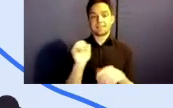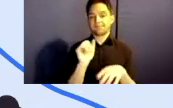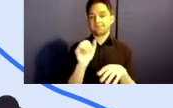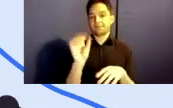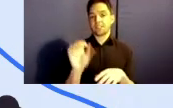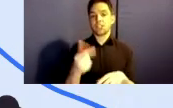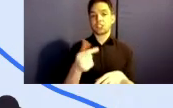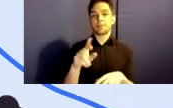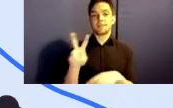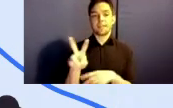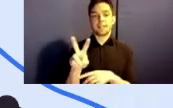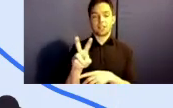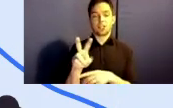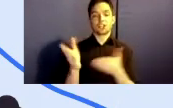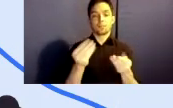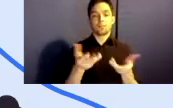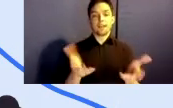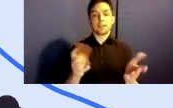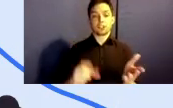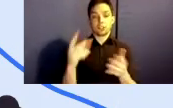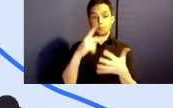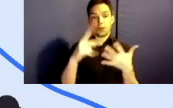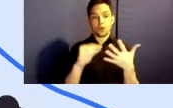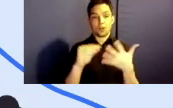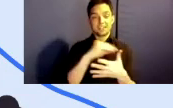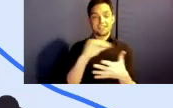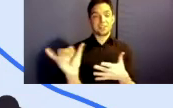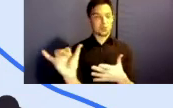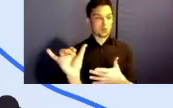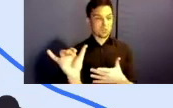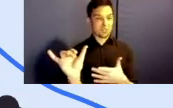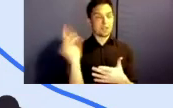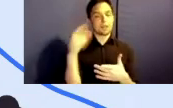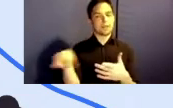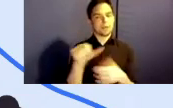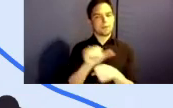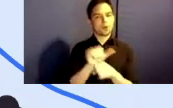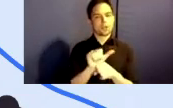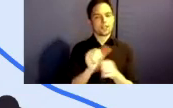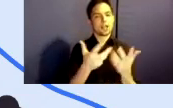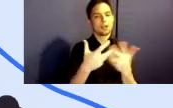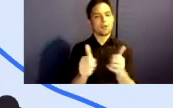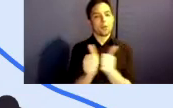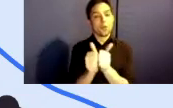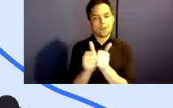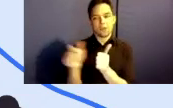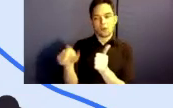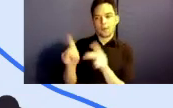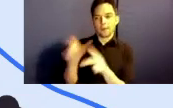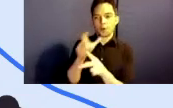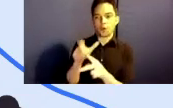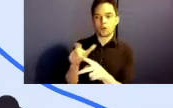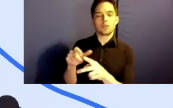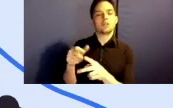providers should also be prioritized within this, because they are going to be working alongside those that are involved in vaccine